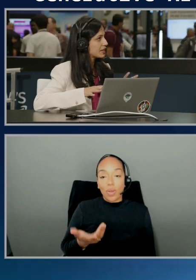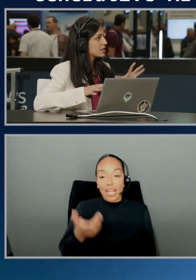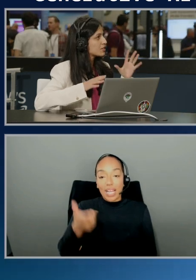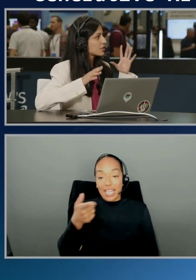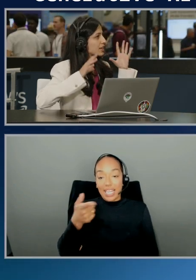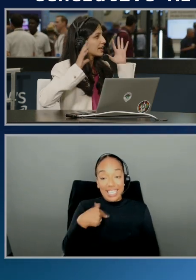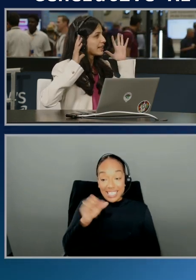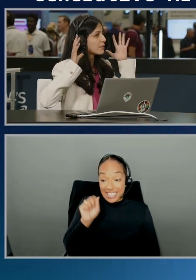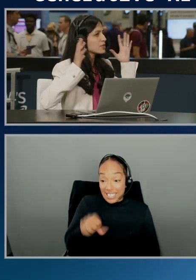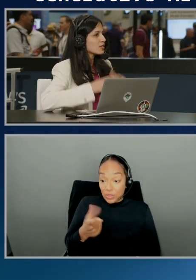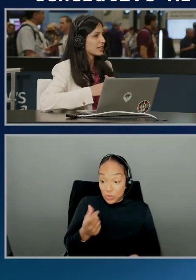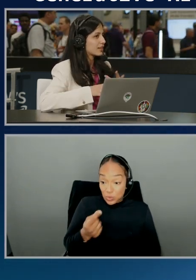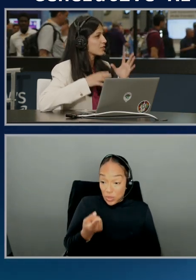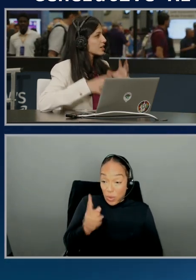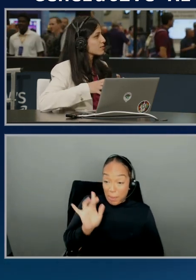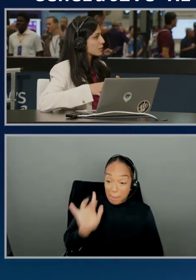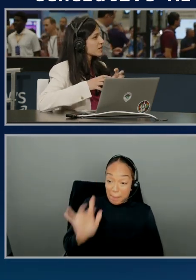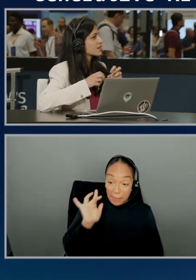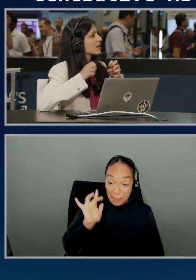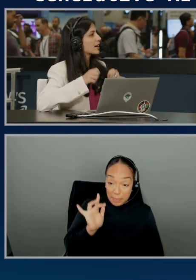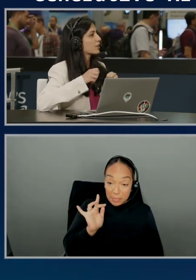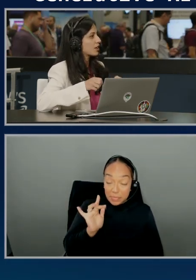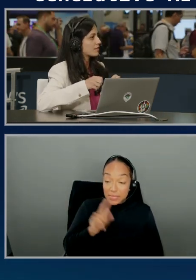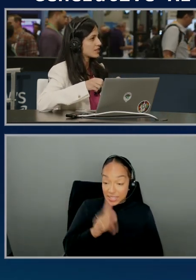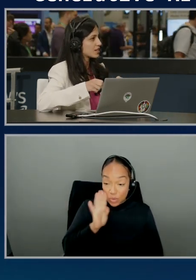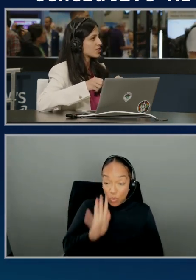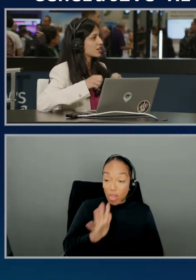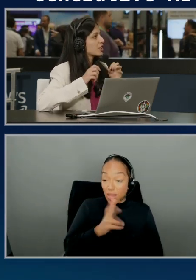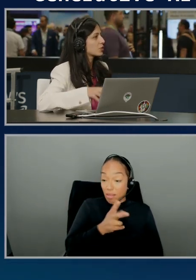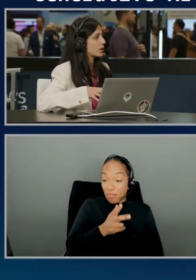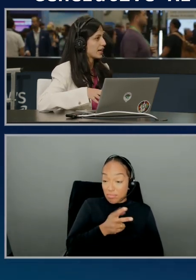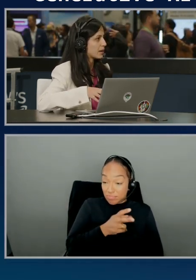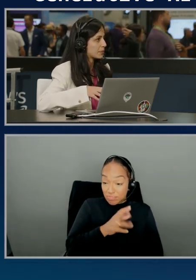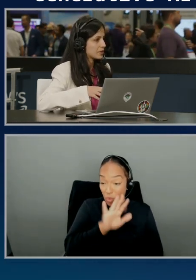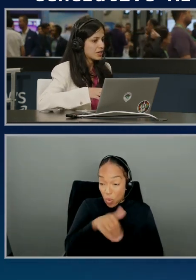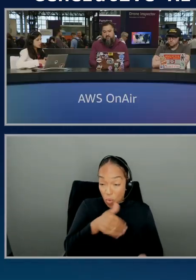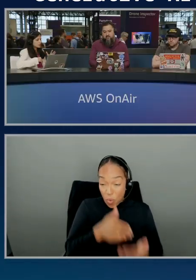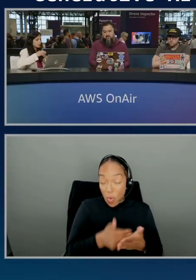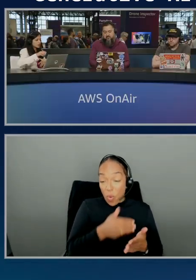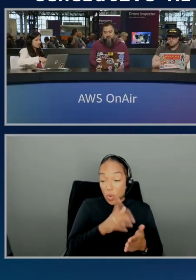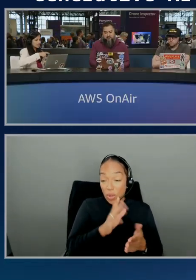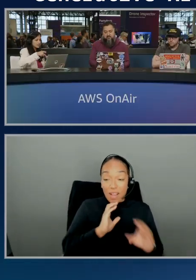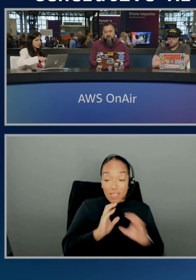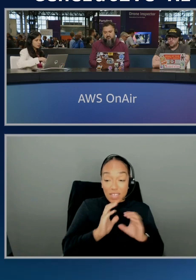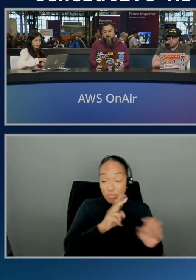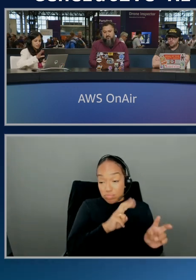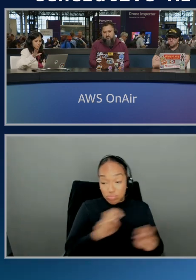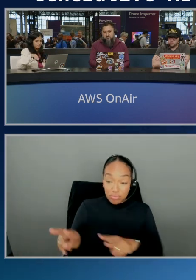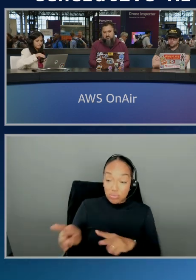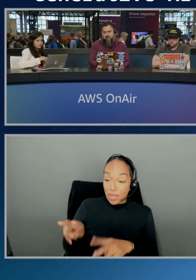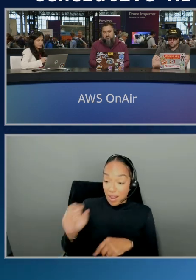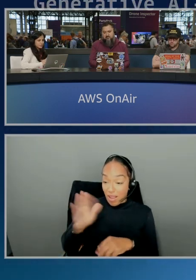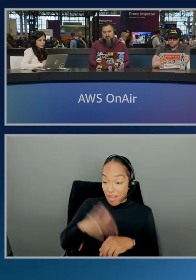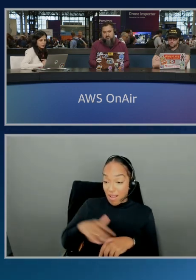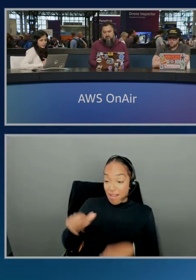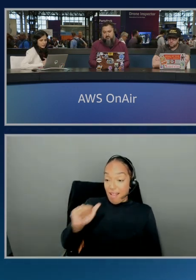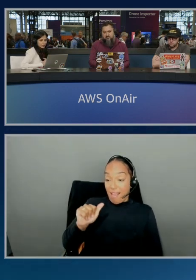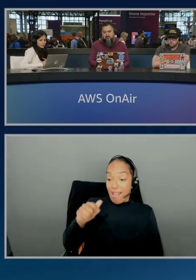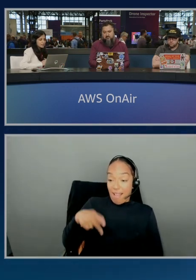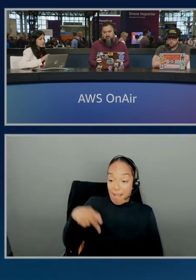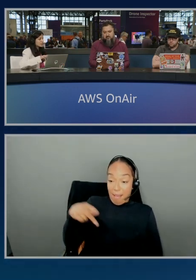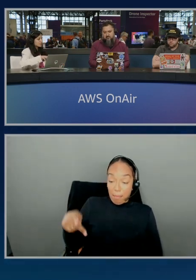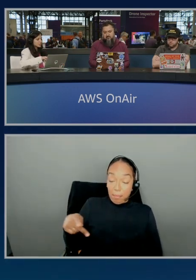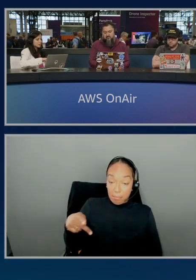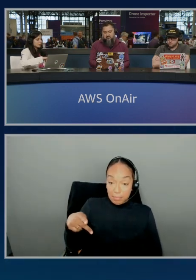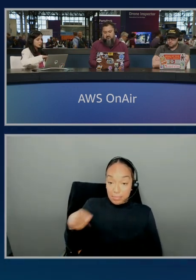button, encapsulate and transform this entire conversation into an app. So what this is doing, and like